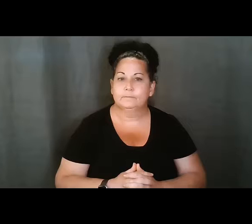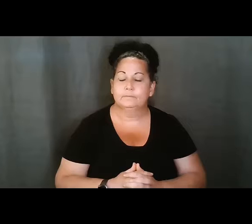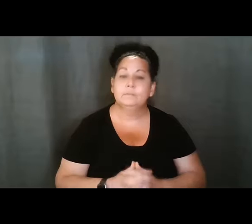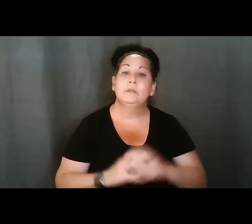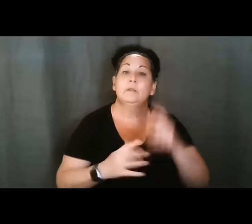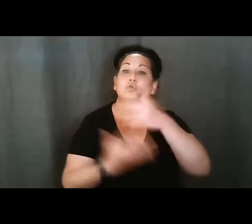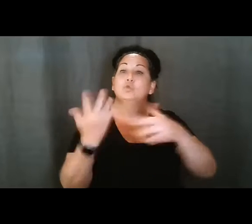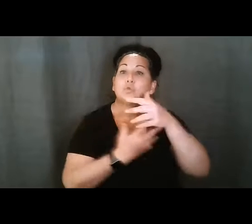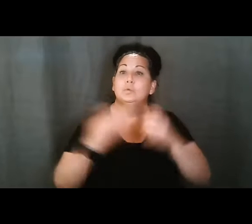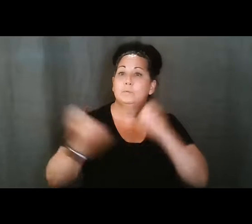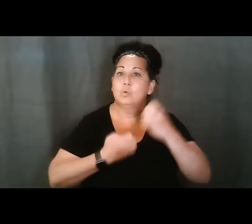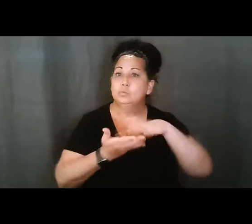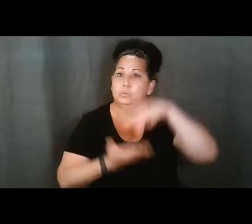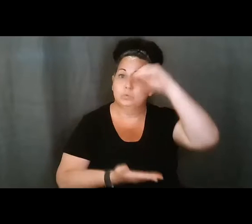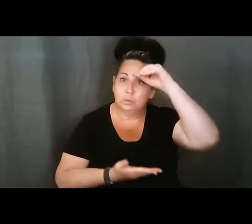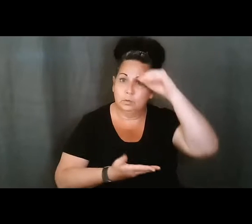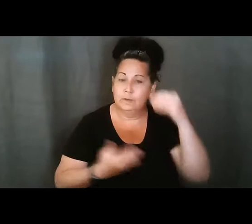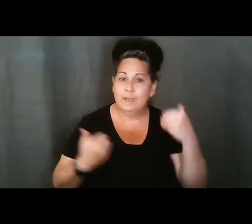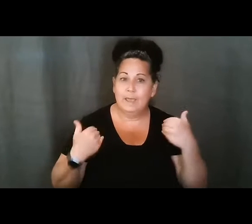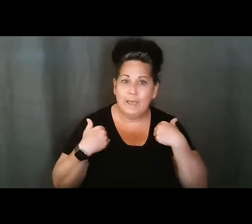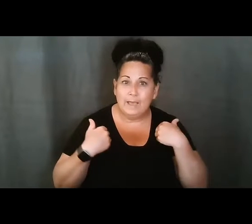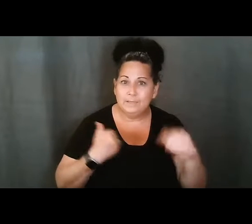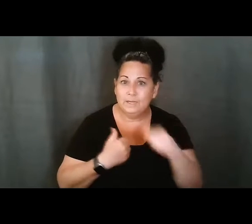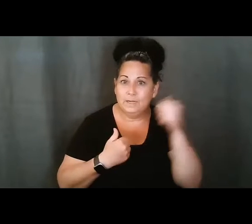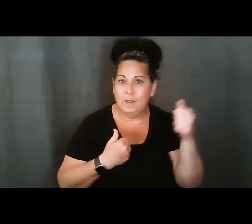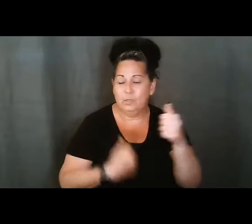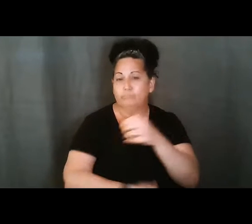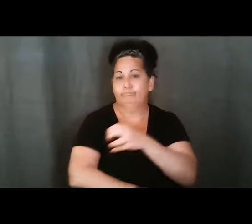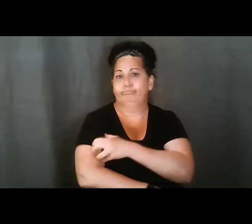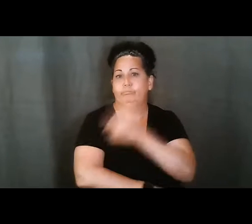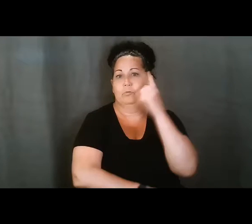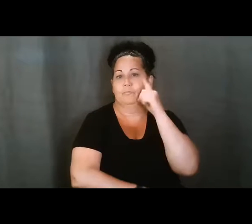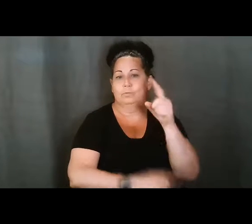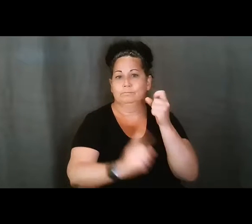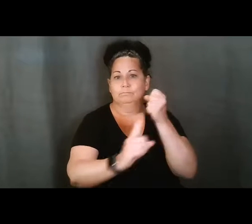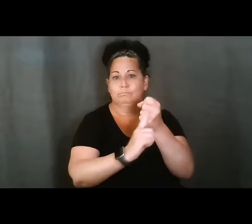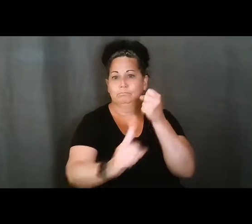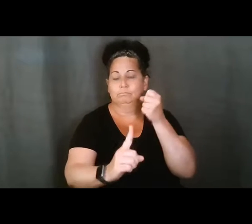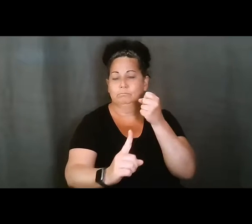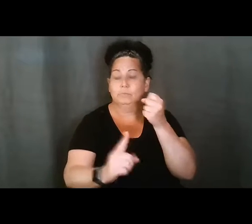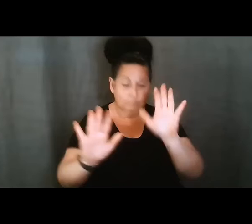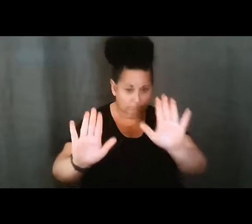Social emotional learning has another powerful impact. And I don't want you to take this negatively.